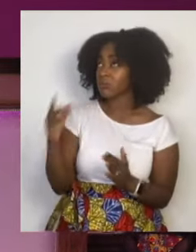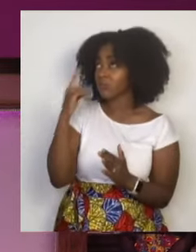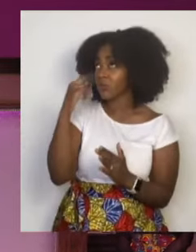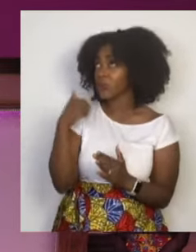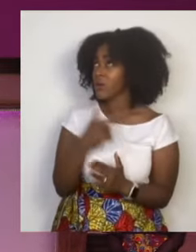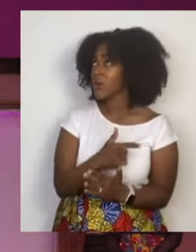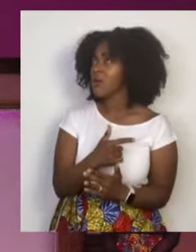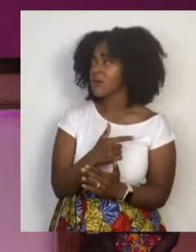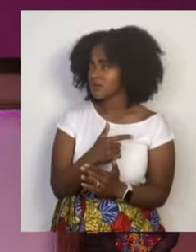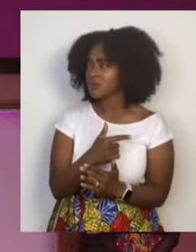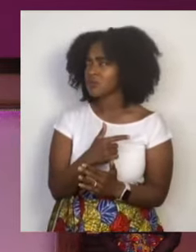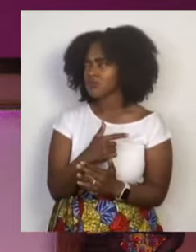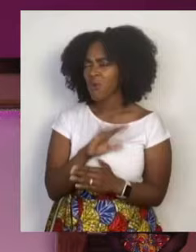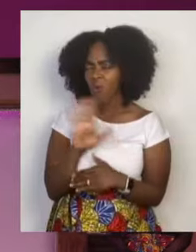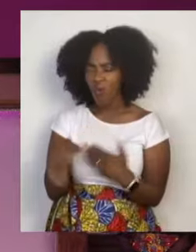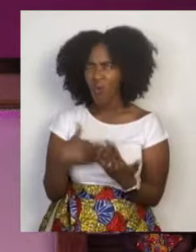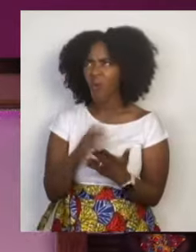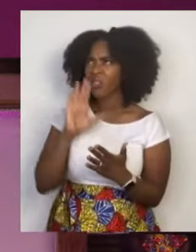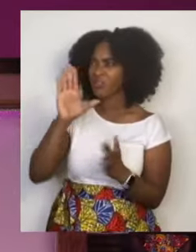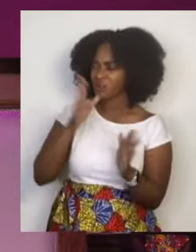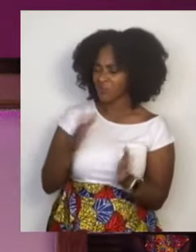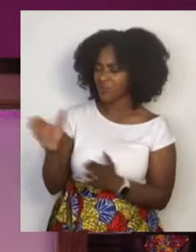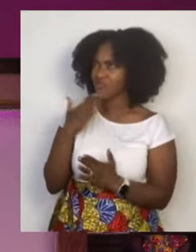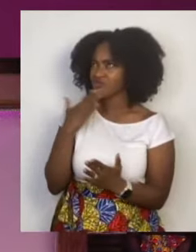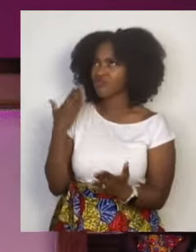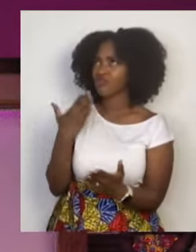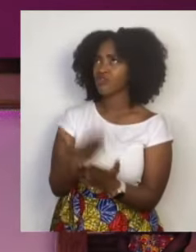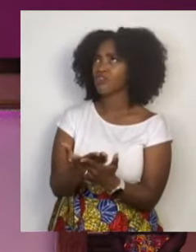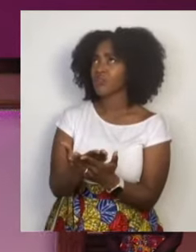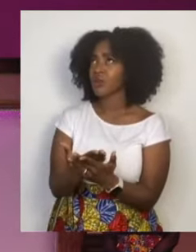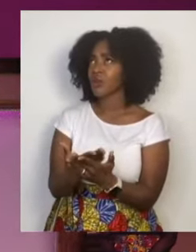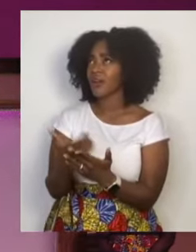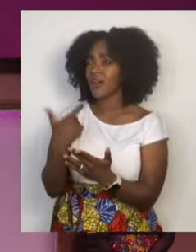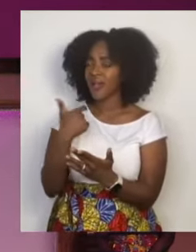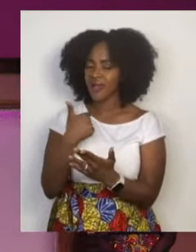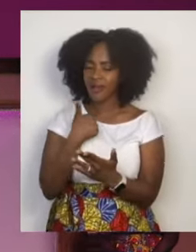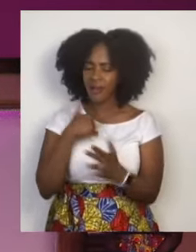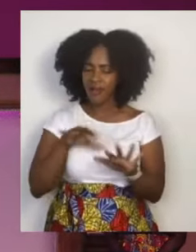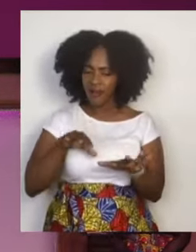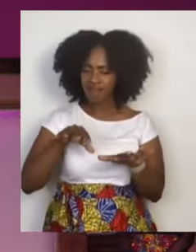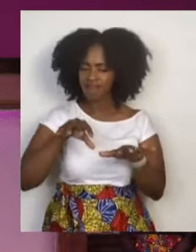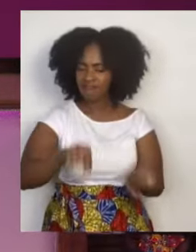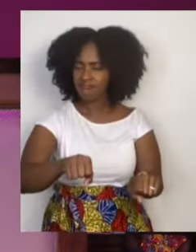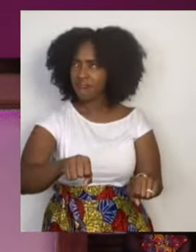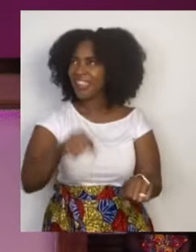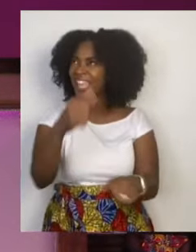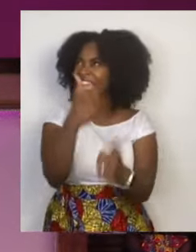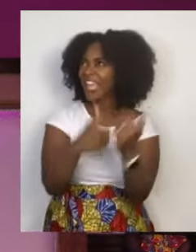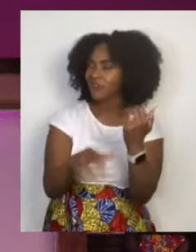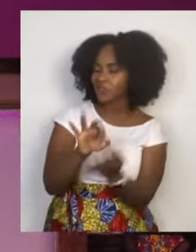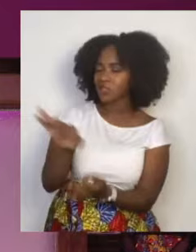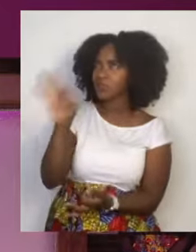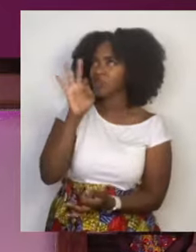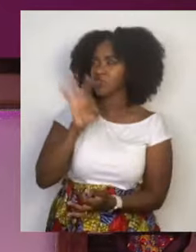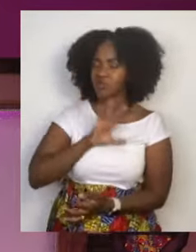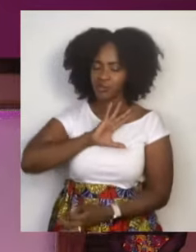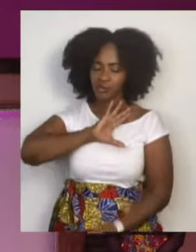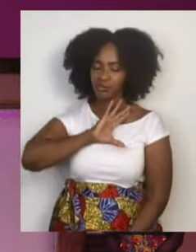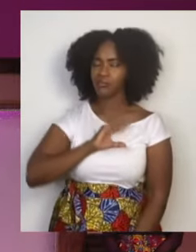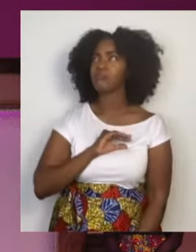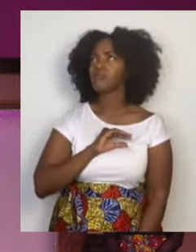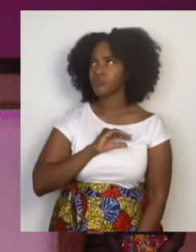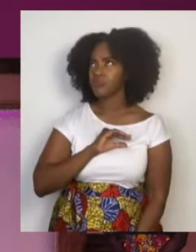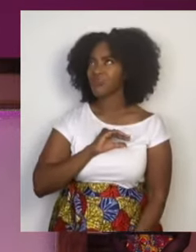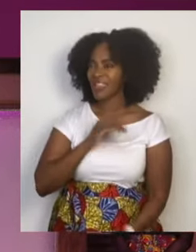spirit of discouragement. I arrest every spirit that would minimize the efforts that